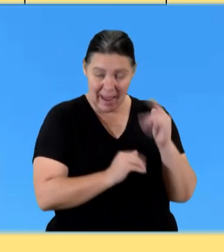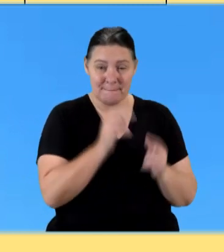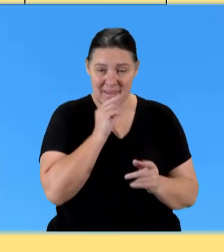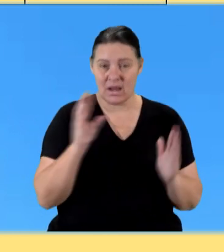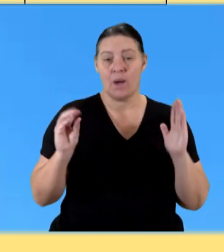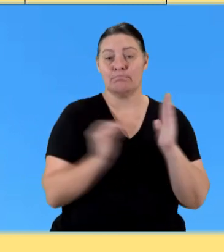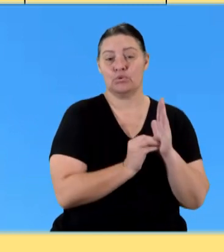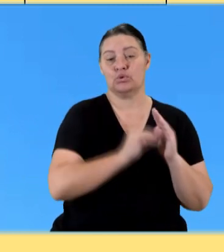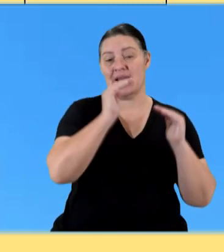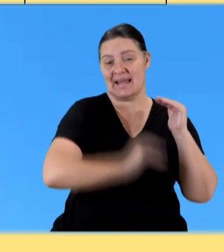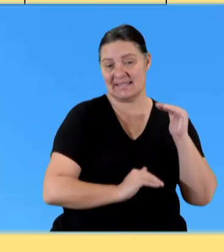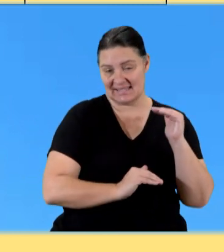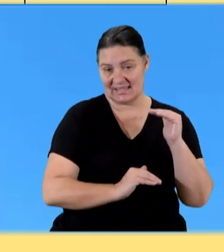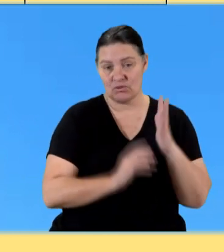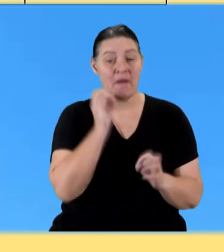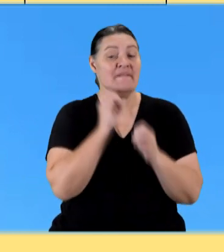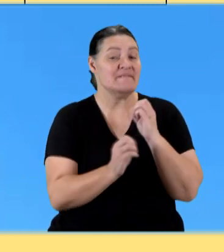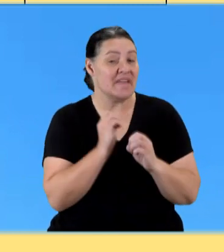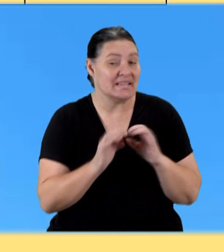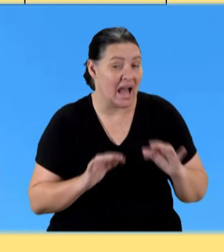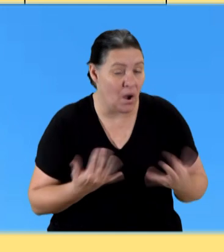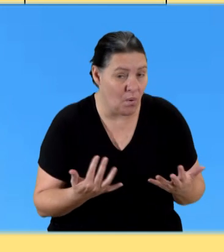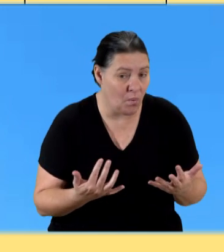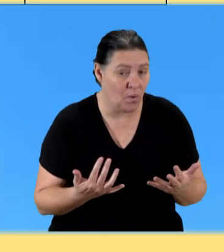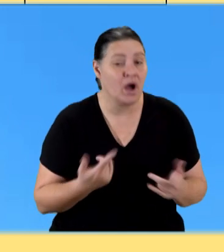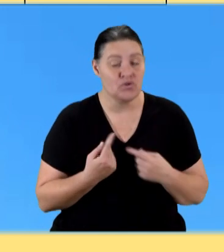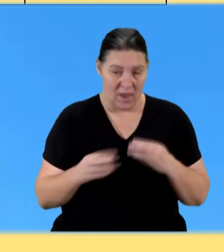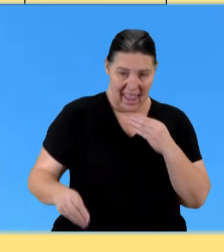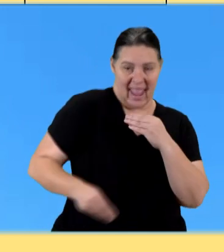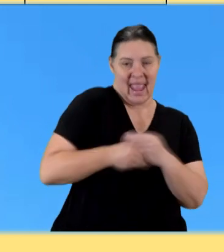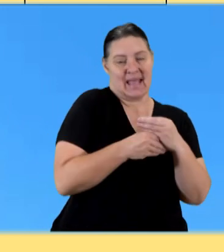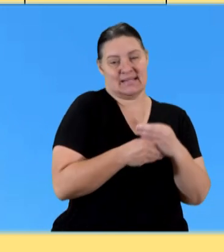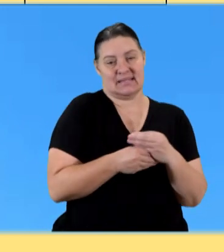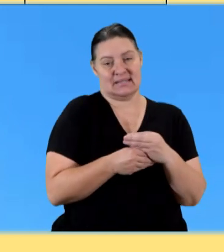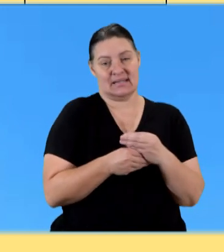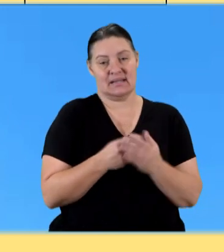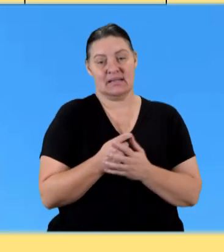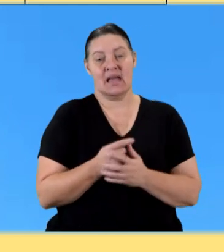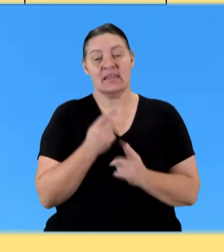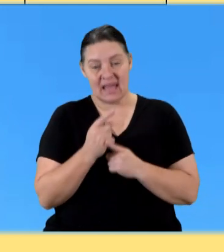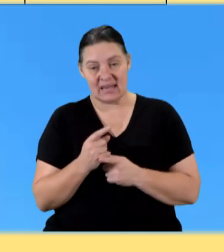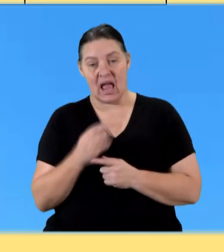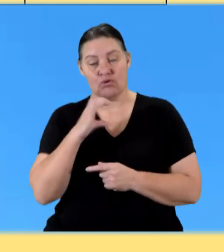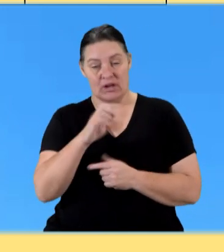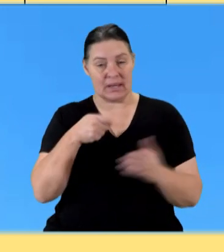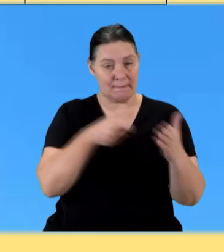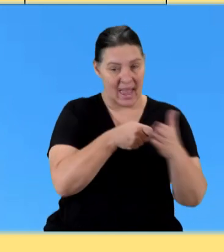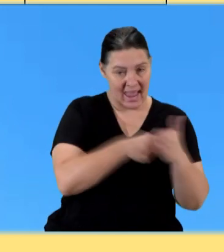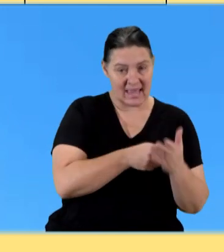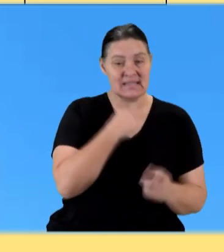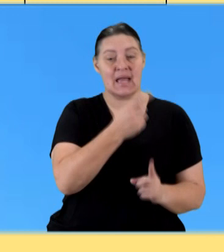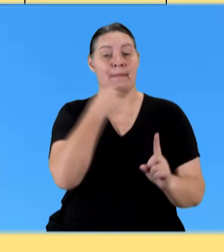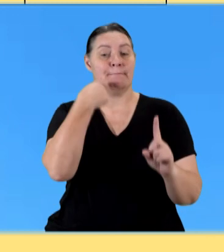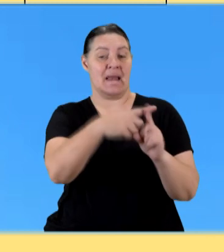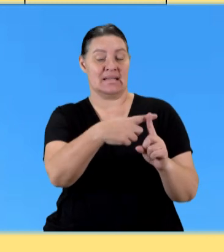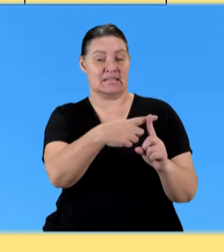understated, that means we recorded less. To correct that, you go and you add. I'll come to my credit purchases. I'll